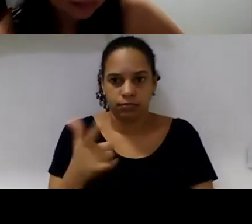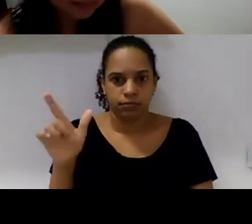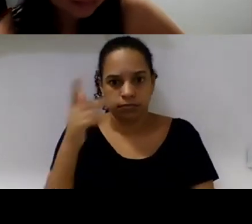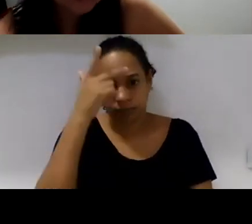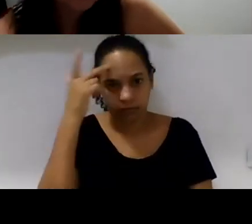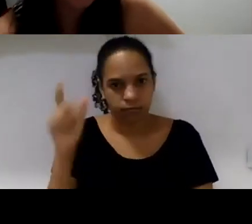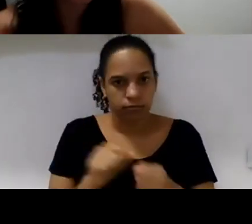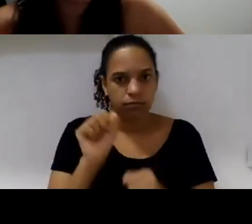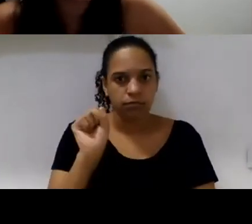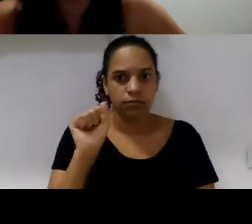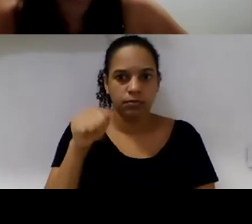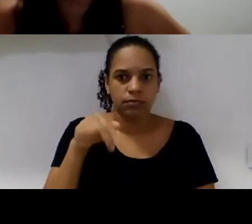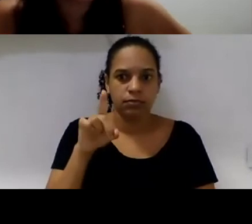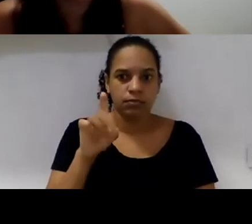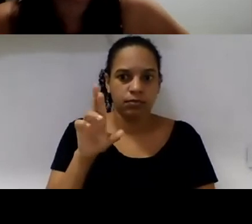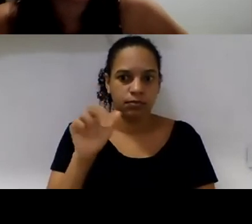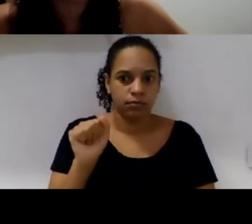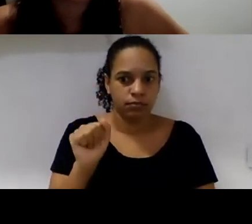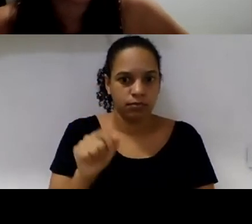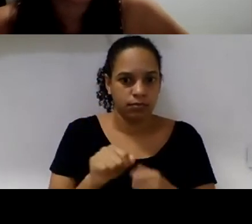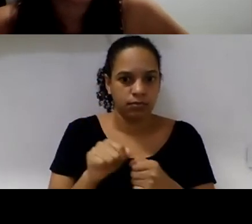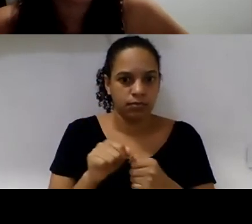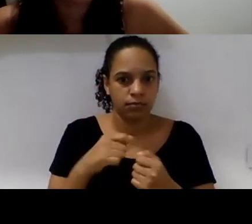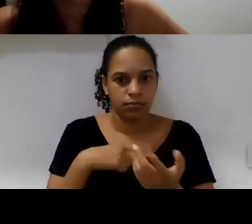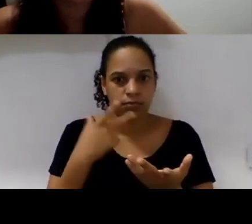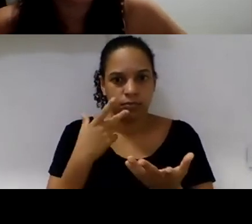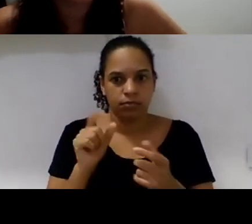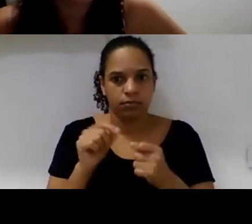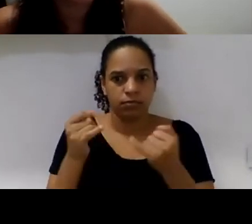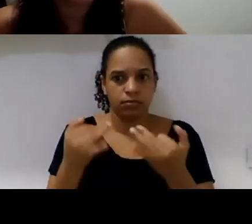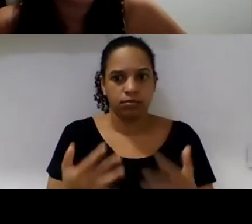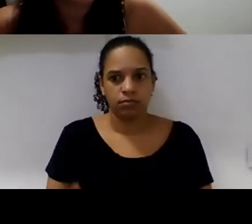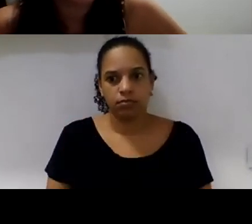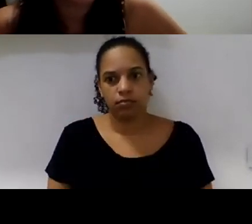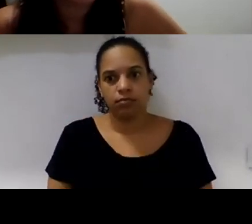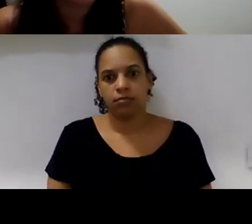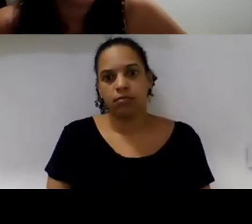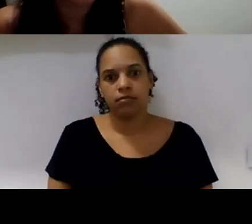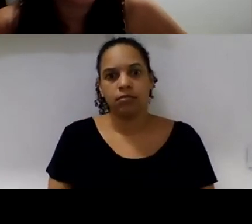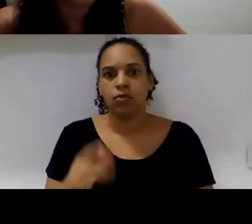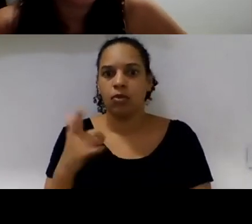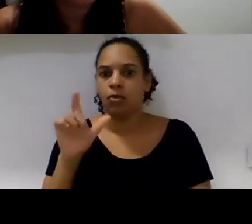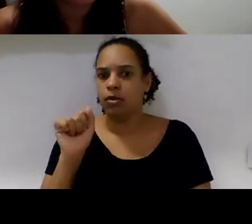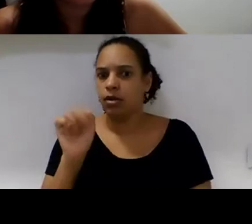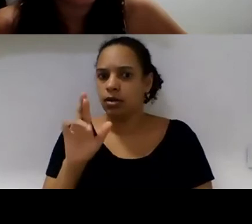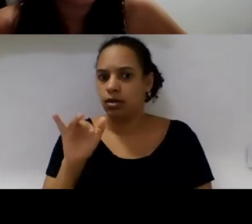Borges, can you explain on how she clicks to start doing the subtitles? Lari, could you explain it to